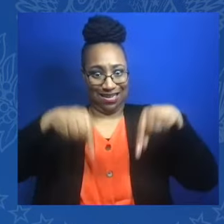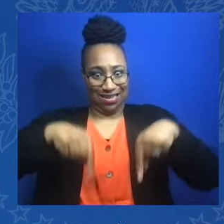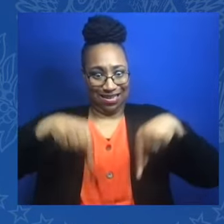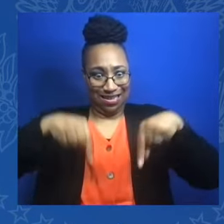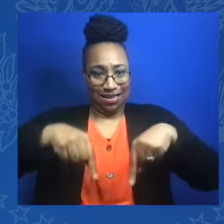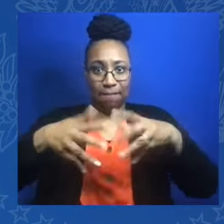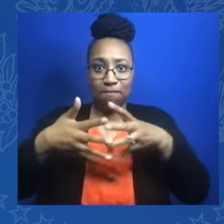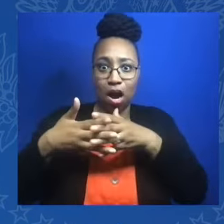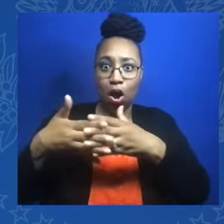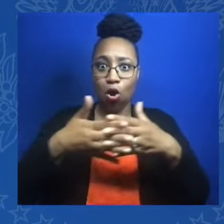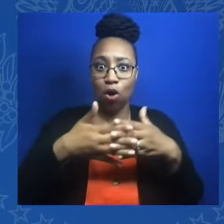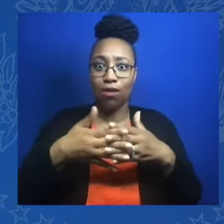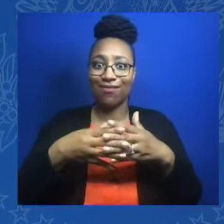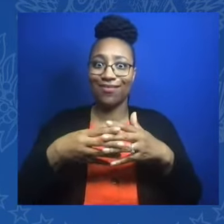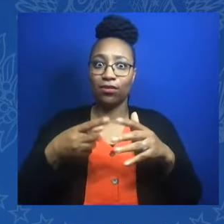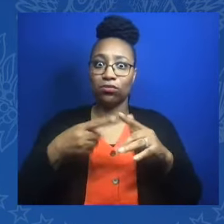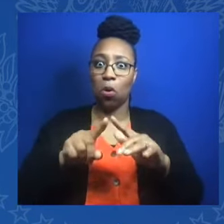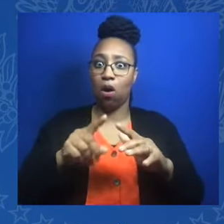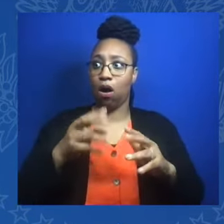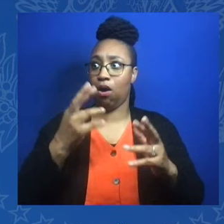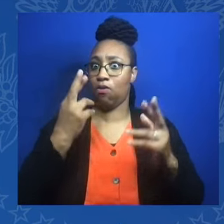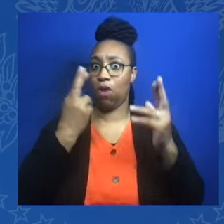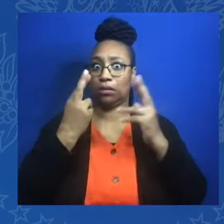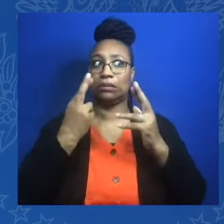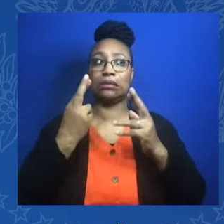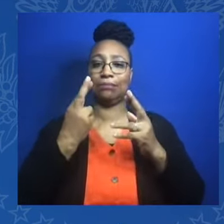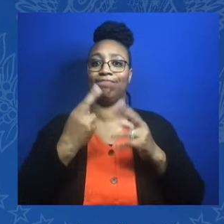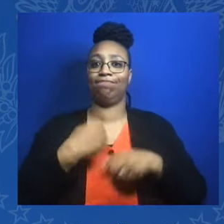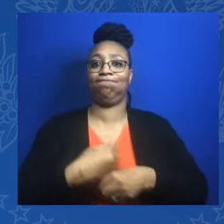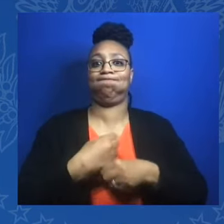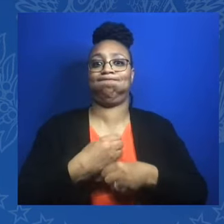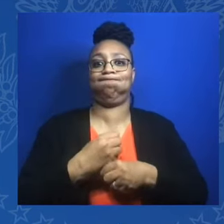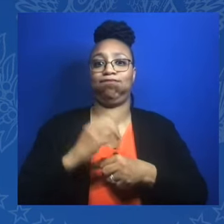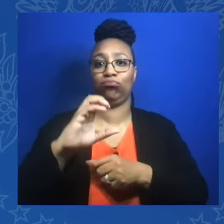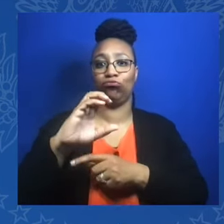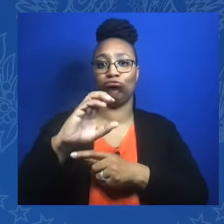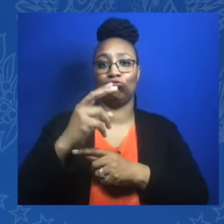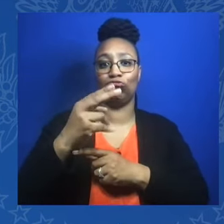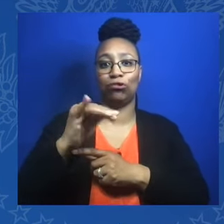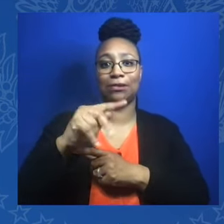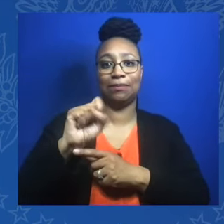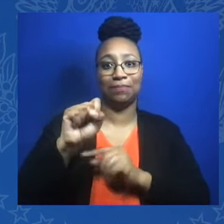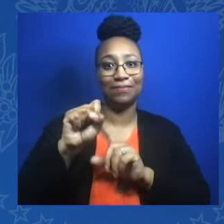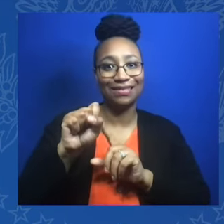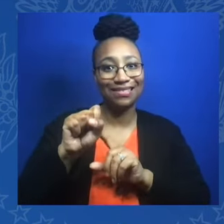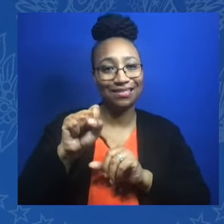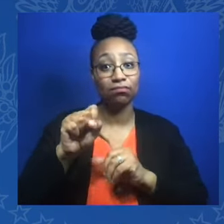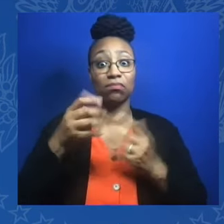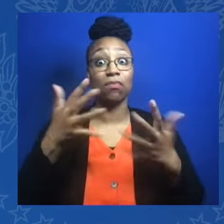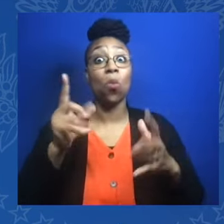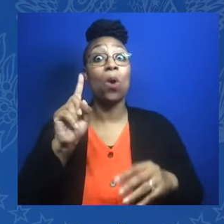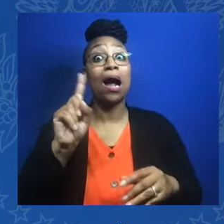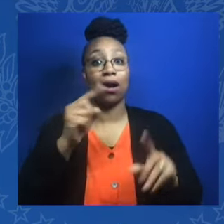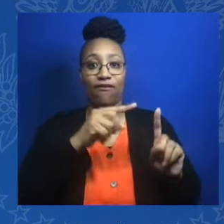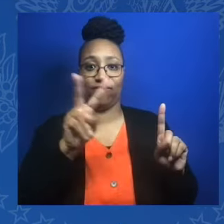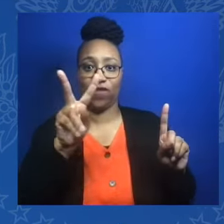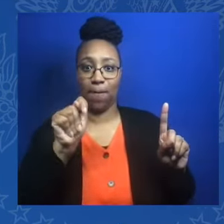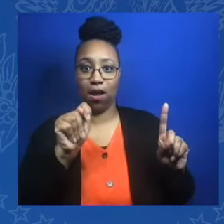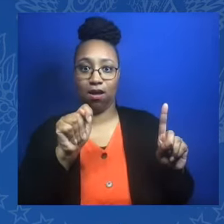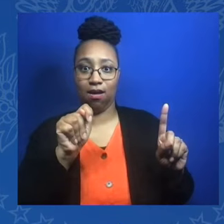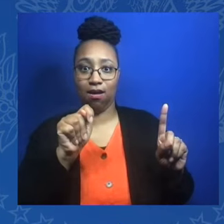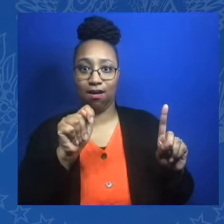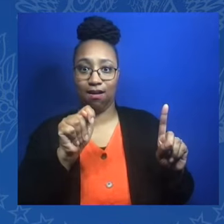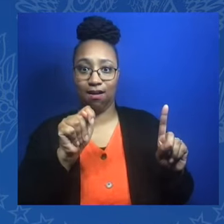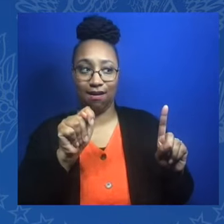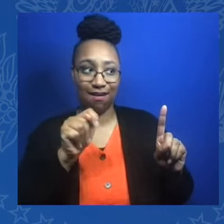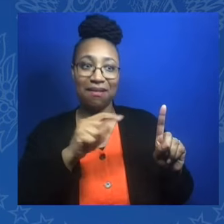Chips made in Vermont and upstate New York are shipped to Bromont to be packaged in electronic components. But now Bromont is expanding with the